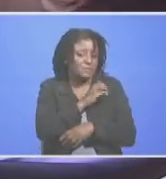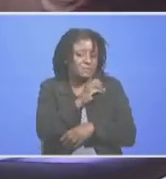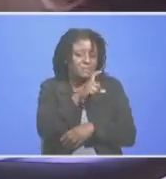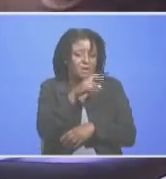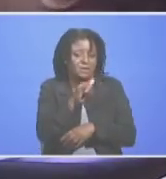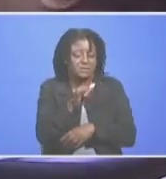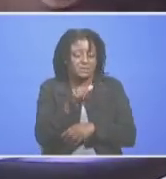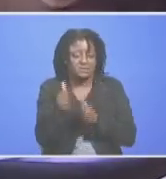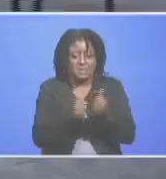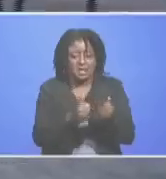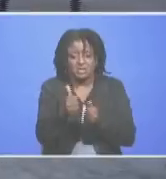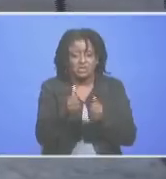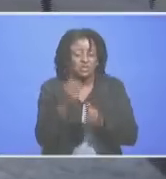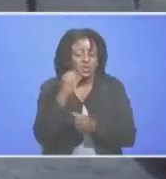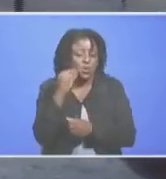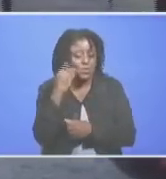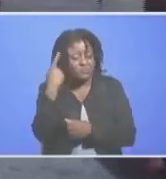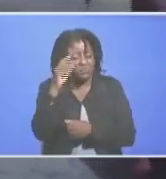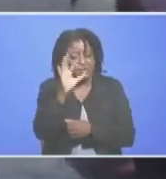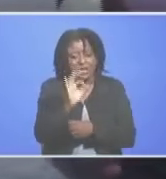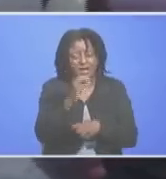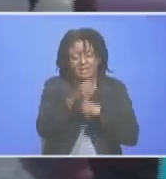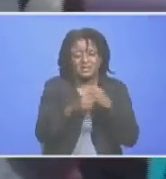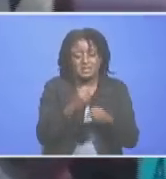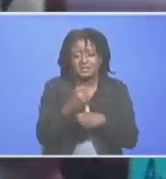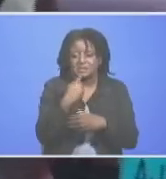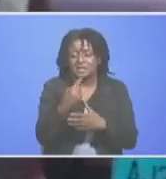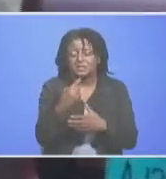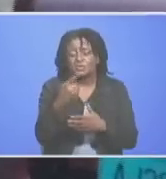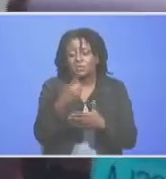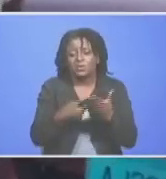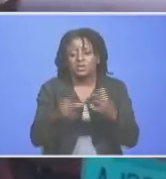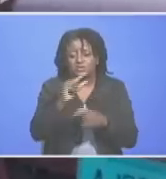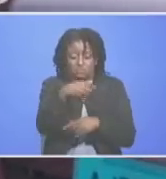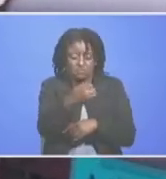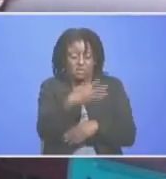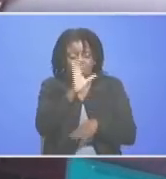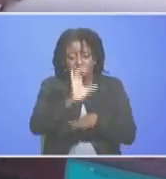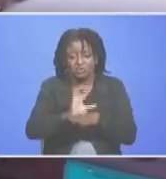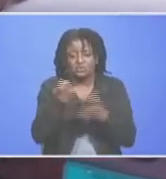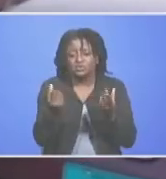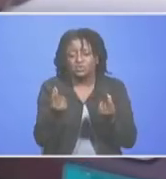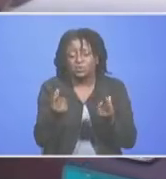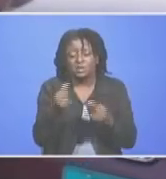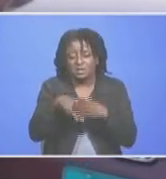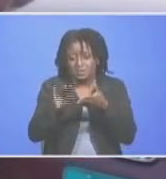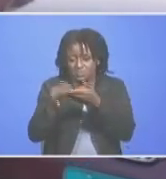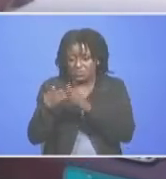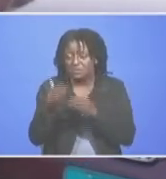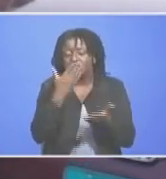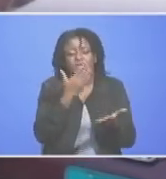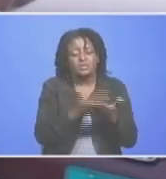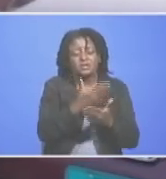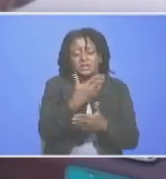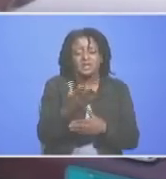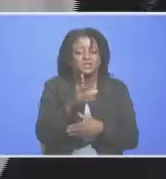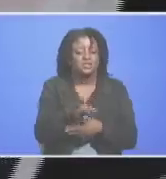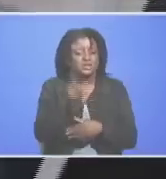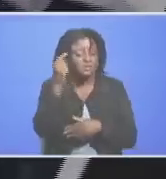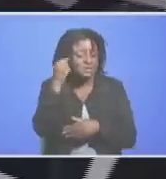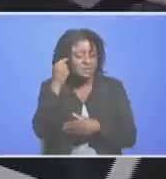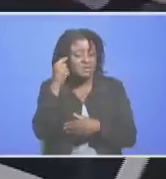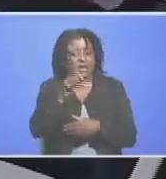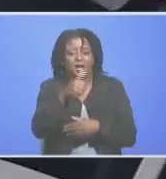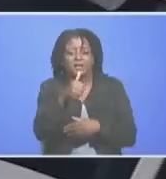9 years, says what Grace Community Church is doing in the community is a good thing, and she believes others should follow